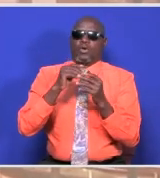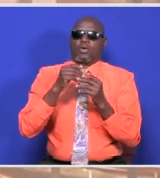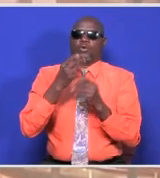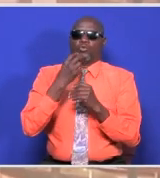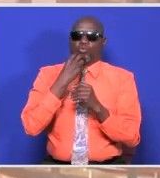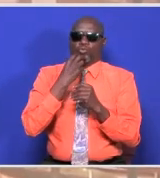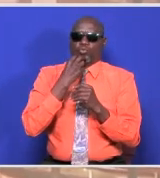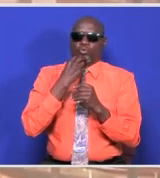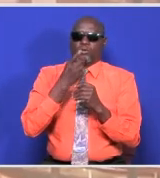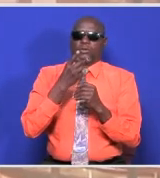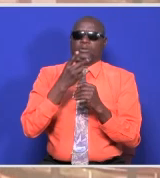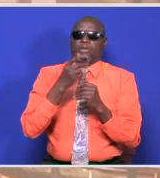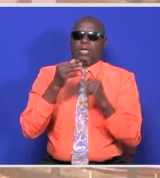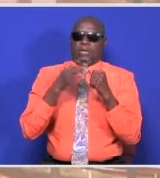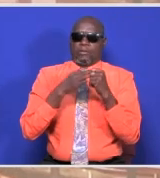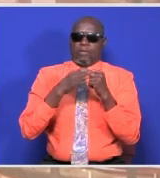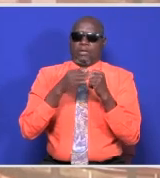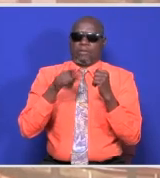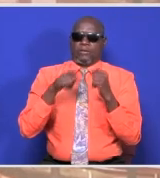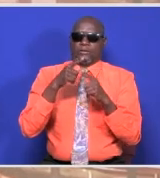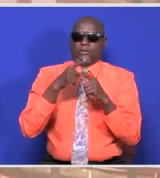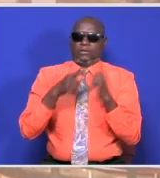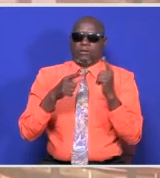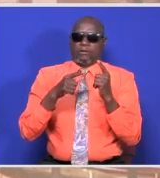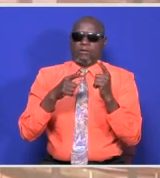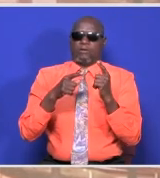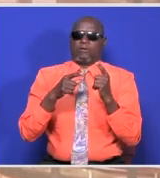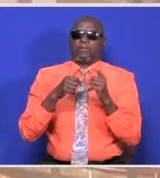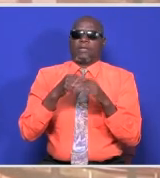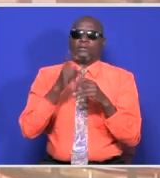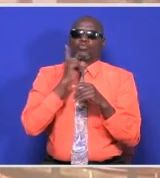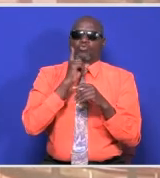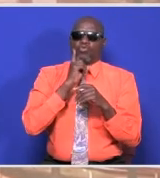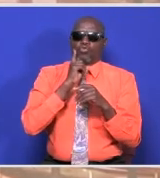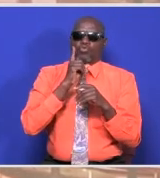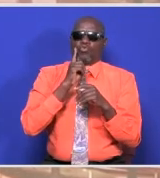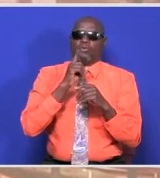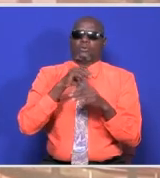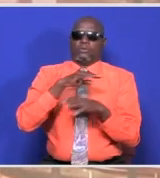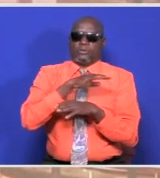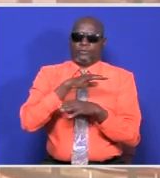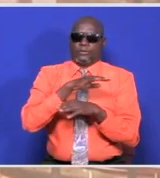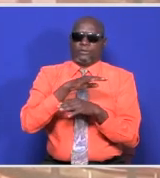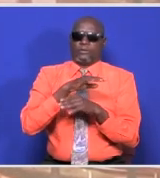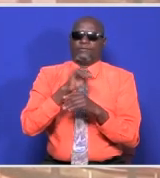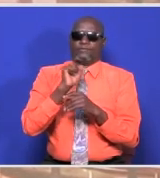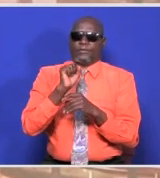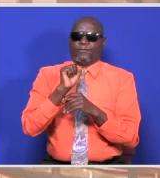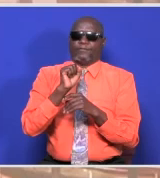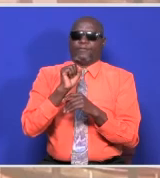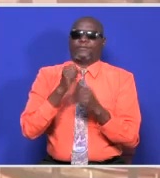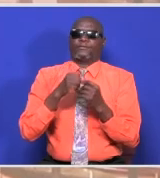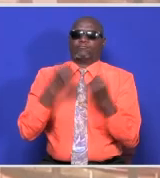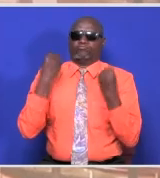Oktoba tarehe 8 mwaka huu hapo kesho saa 11 jioni. Starlets walikuwa kwenye kambi ya mazoezi